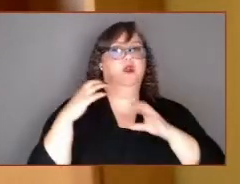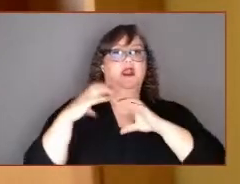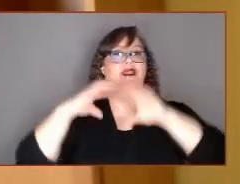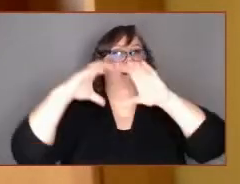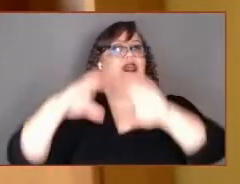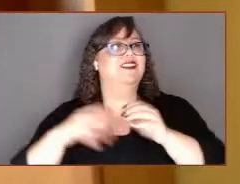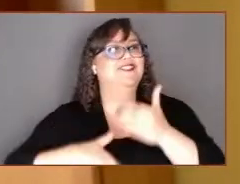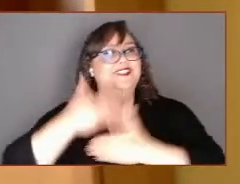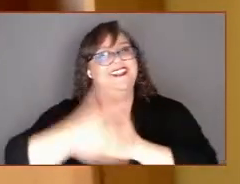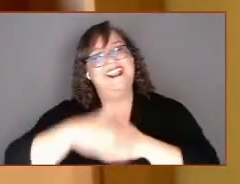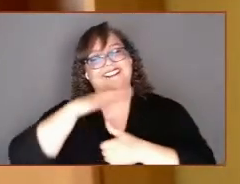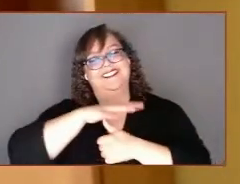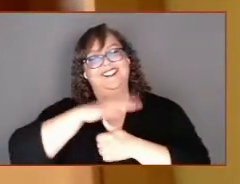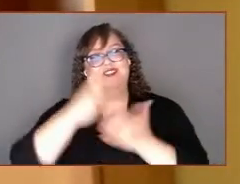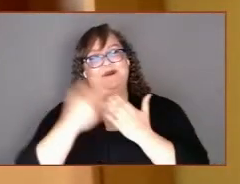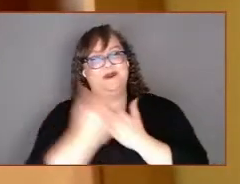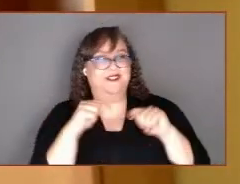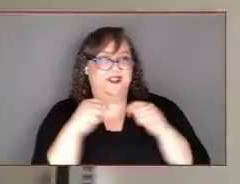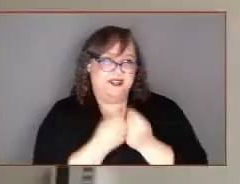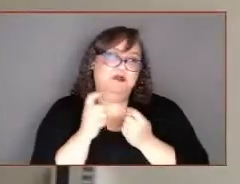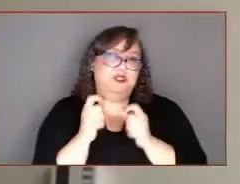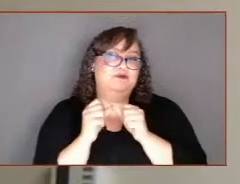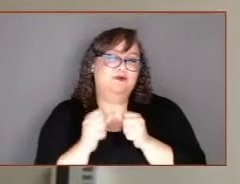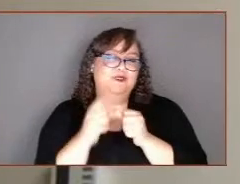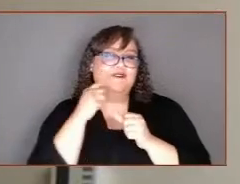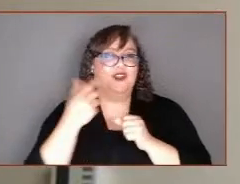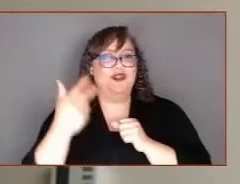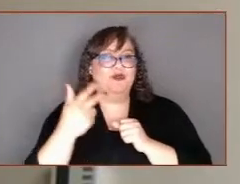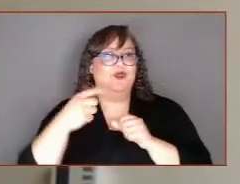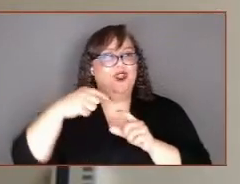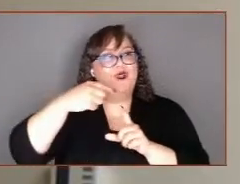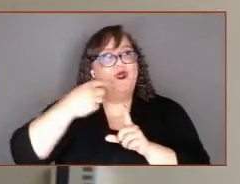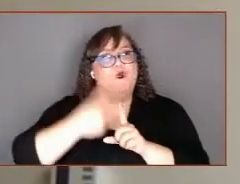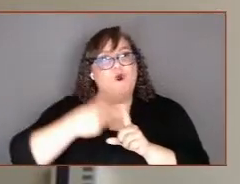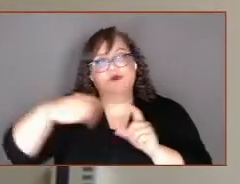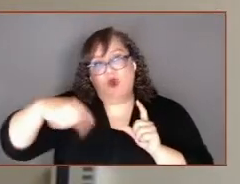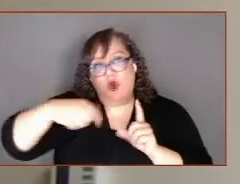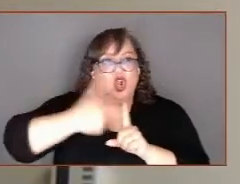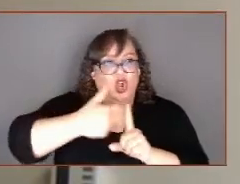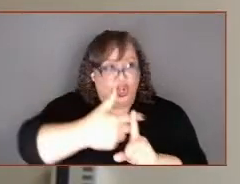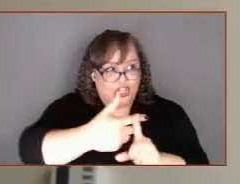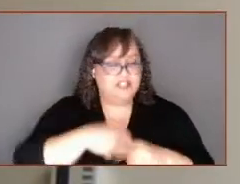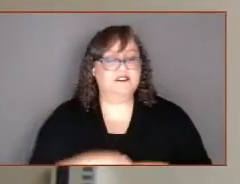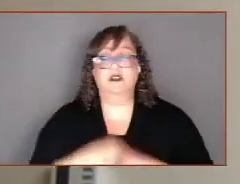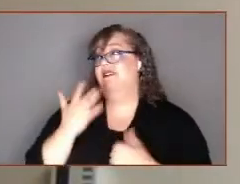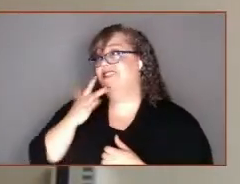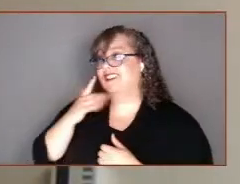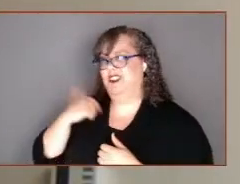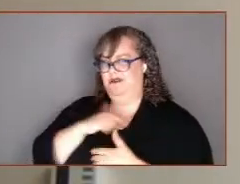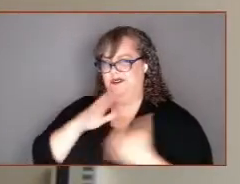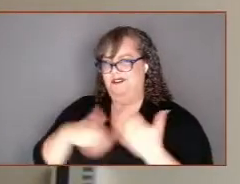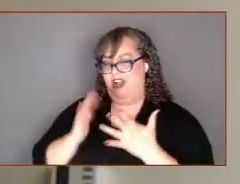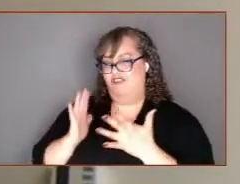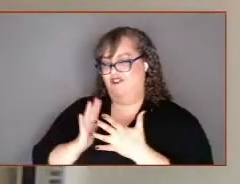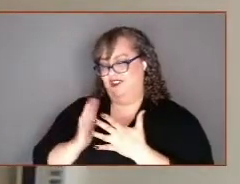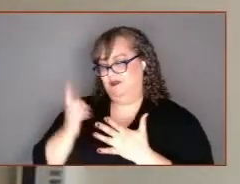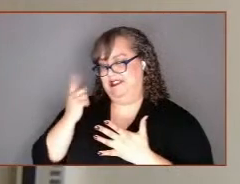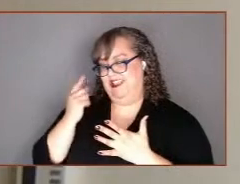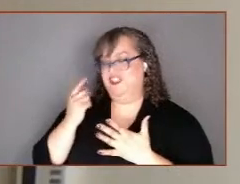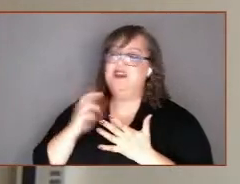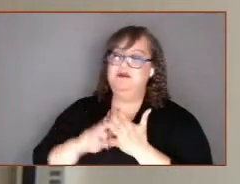team that should carry it on for the next 3 quarters. Luckily, all of us were freshmen, so we have many more years that we'll be able